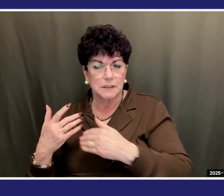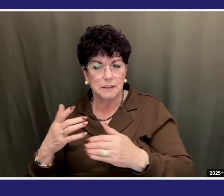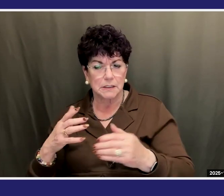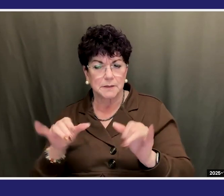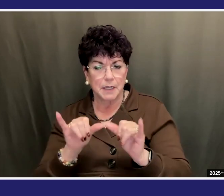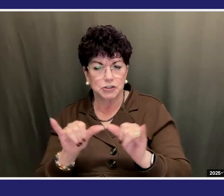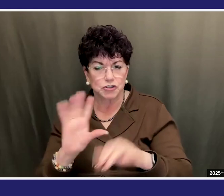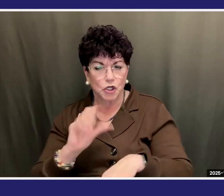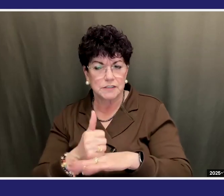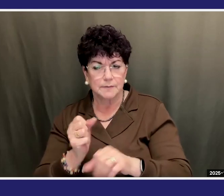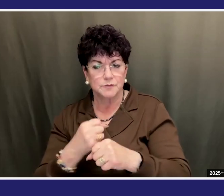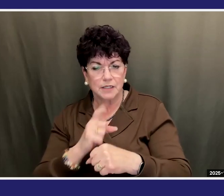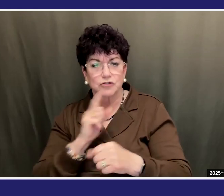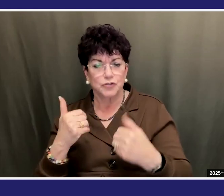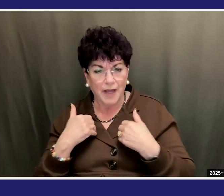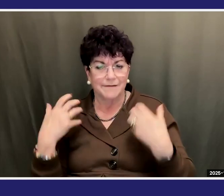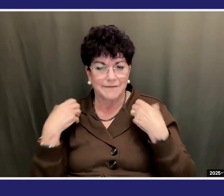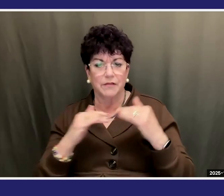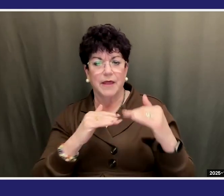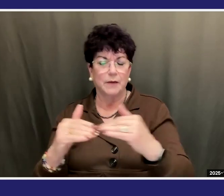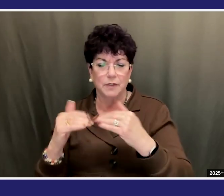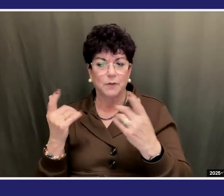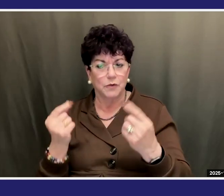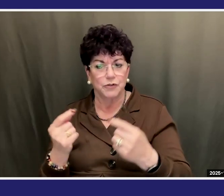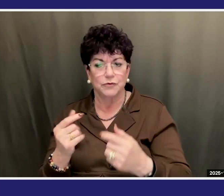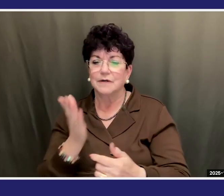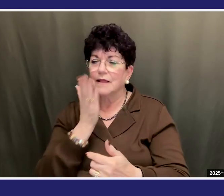health equity in practice. Thank you.